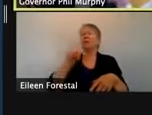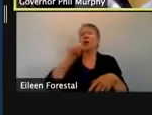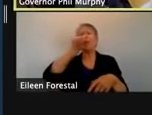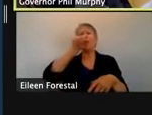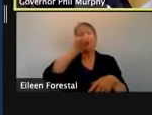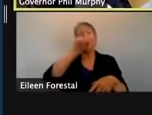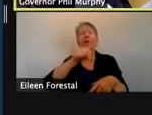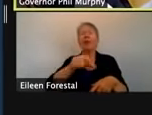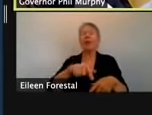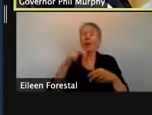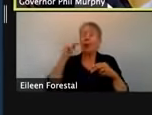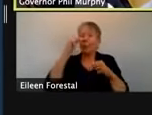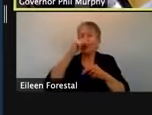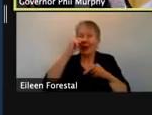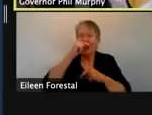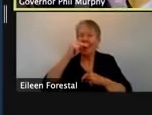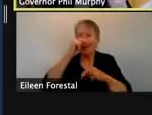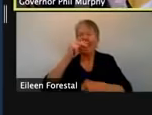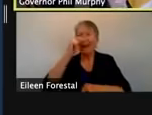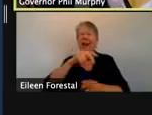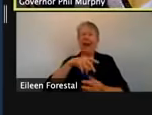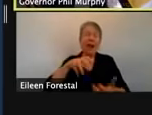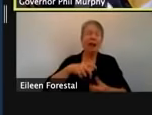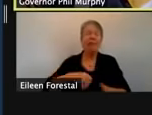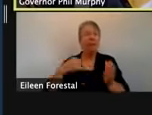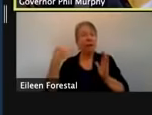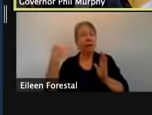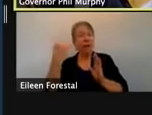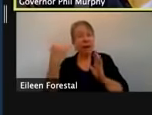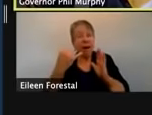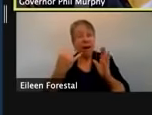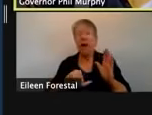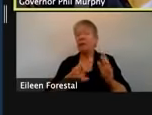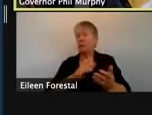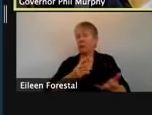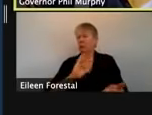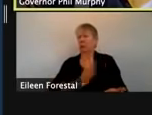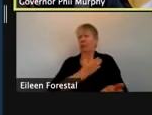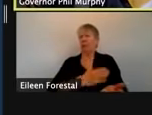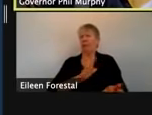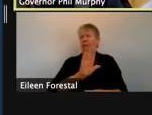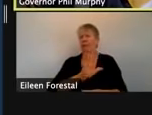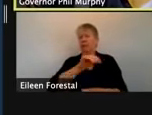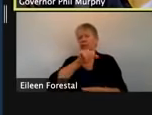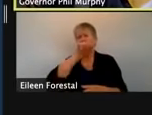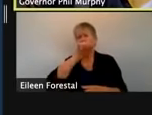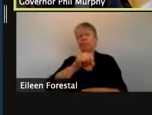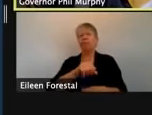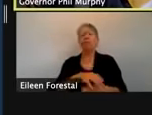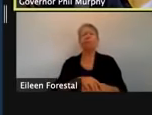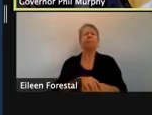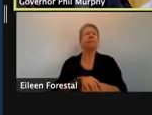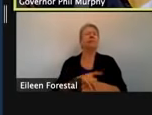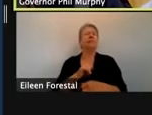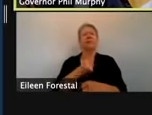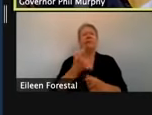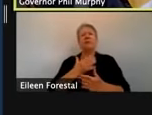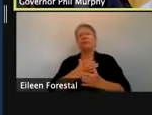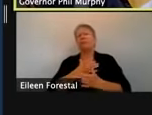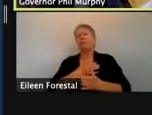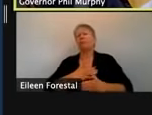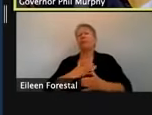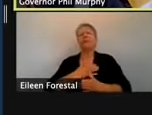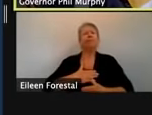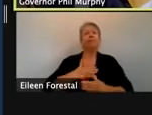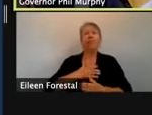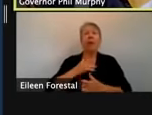and music, especially, by the way, when a good parking spot right out front could be had. He was a guy who never gave up on